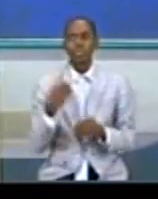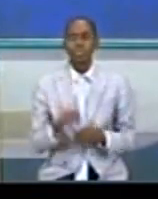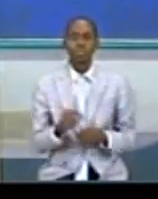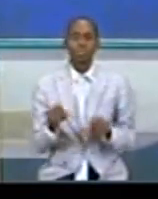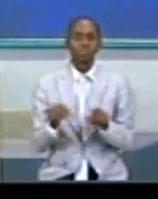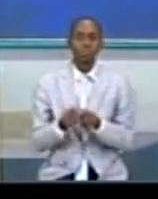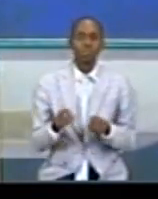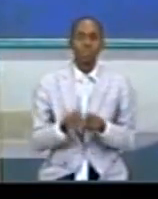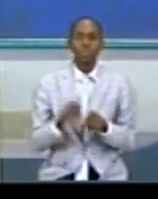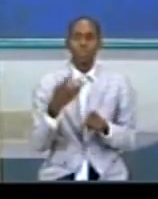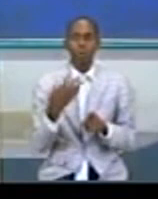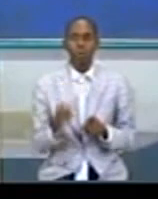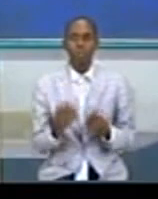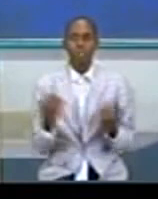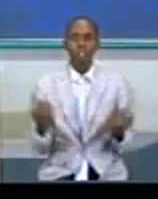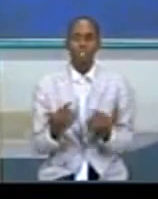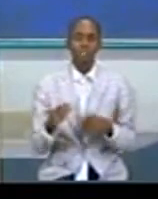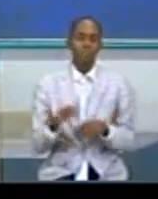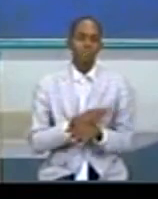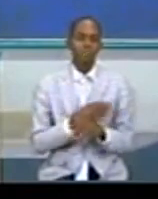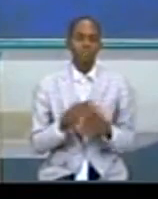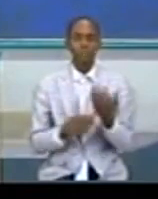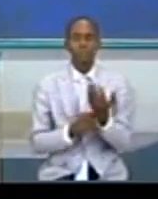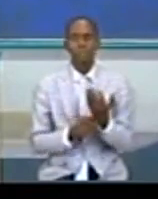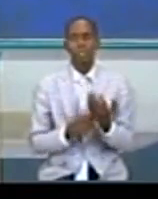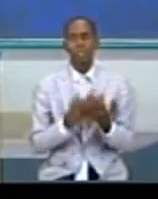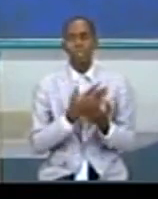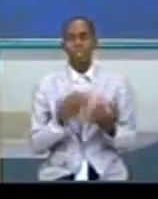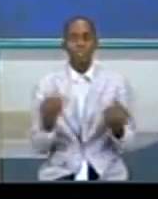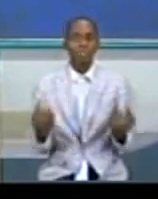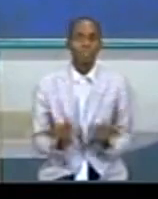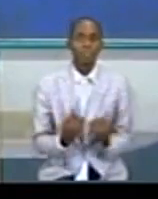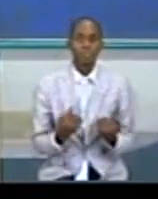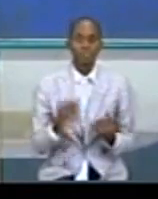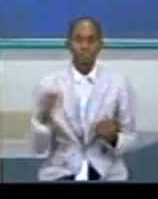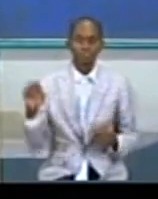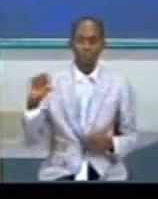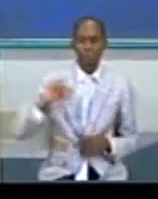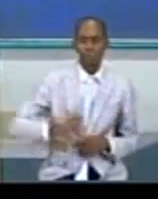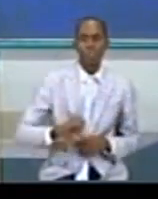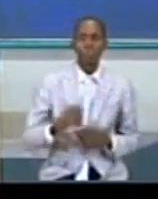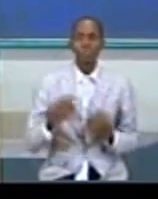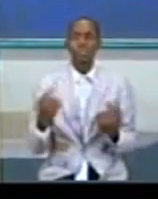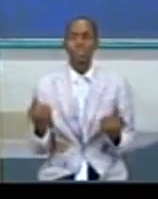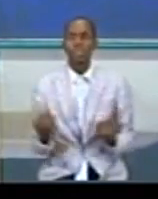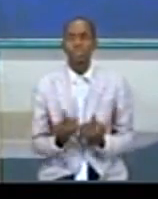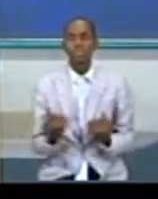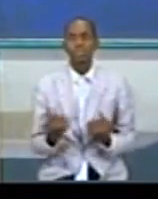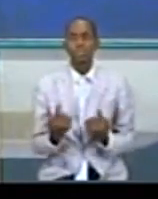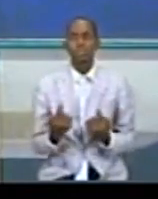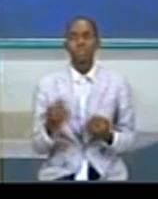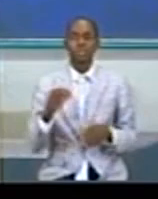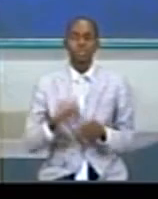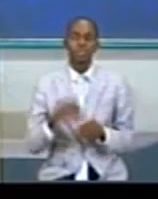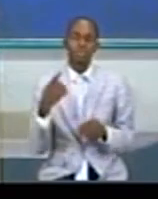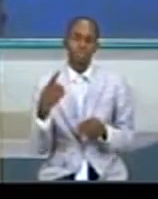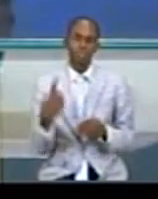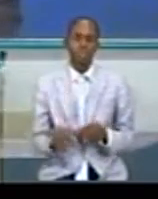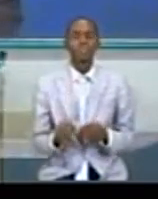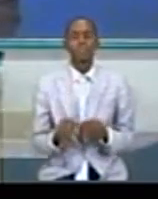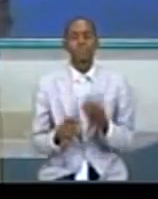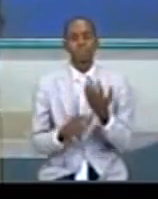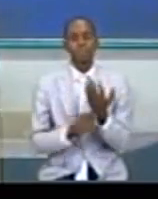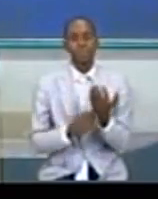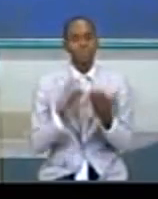sinful flesh and for sin, condemned sin in the flesh. Look at